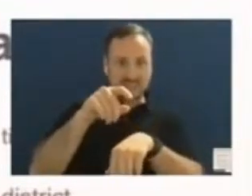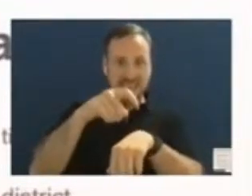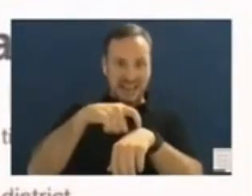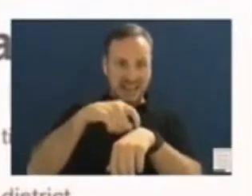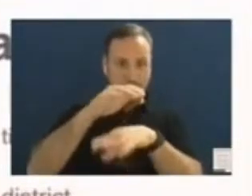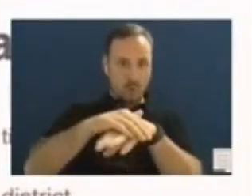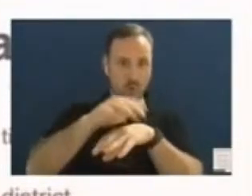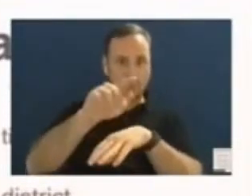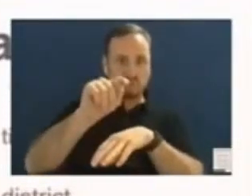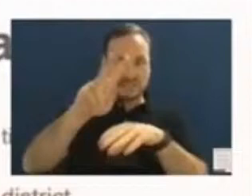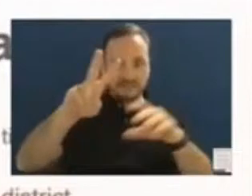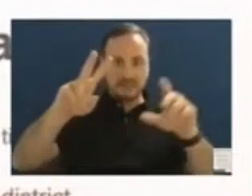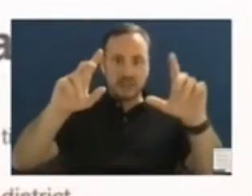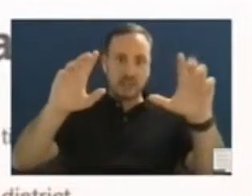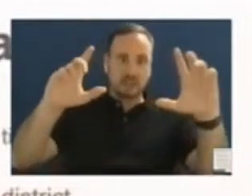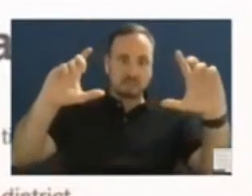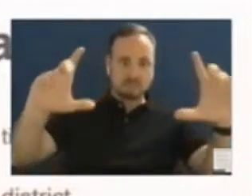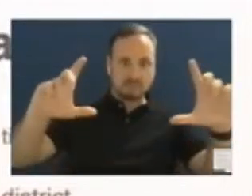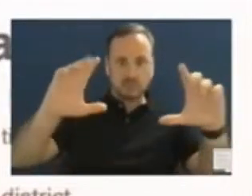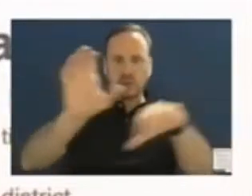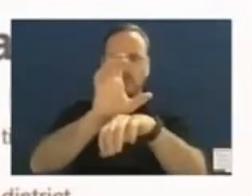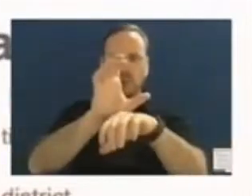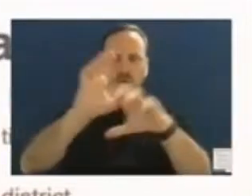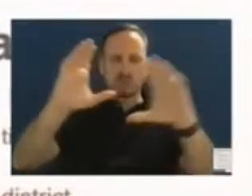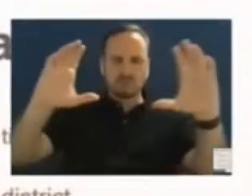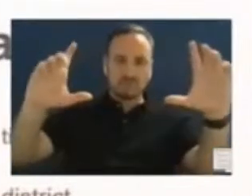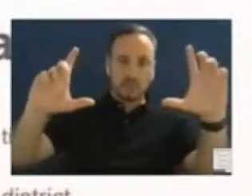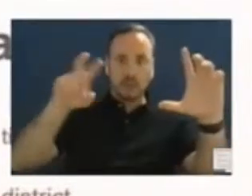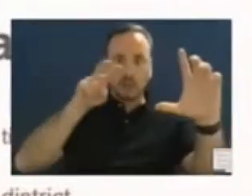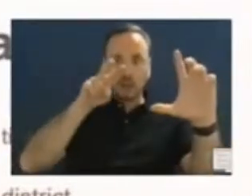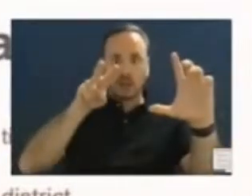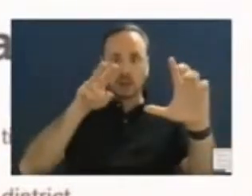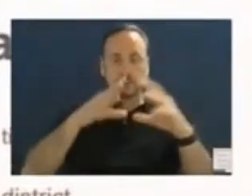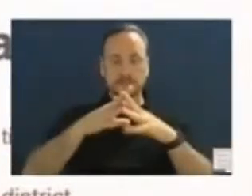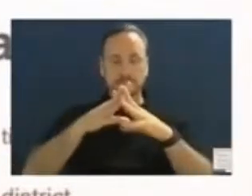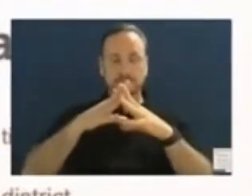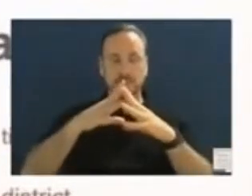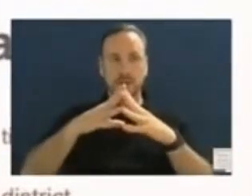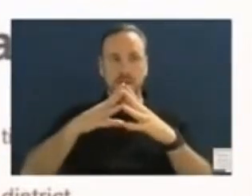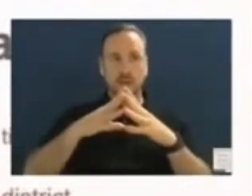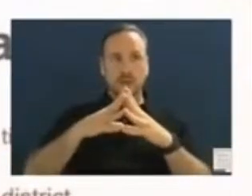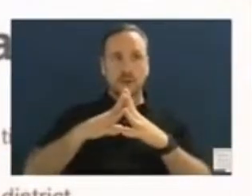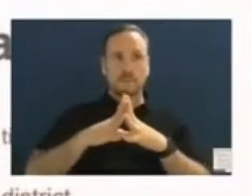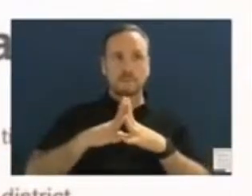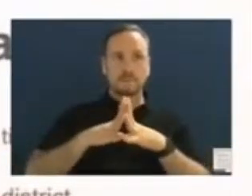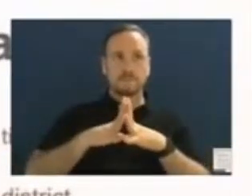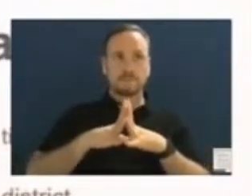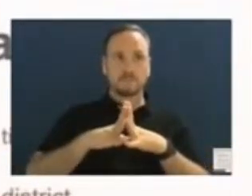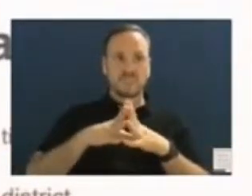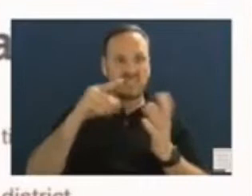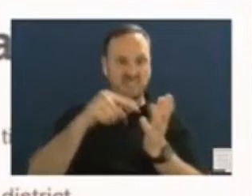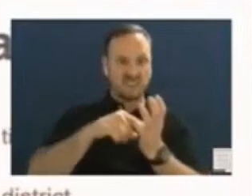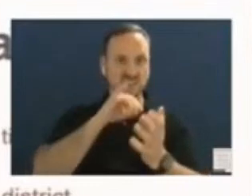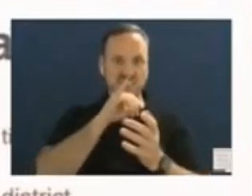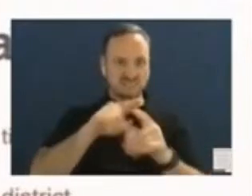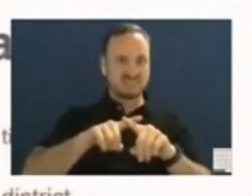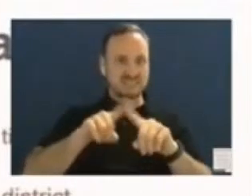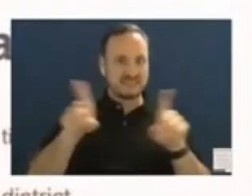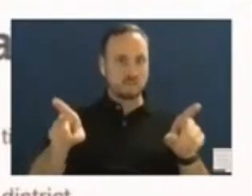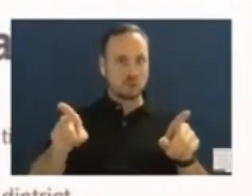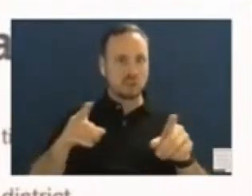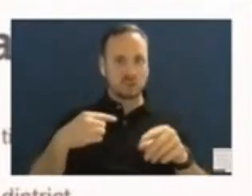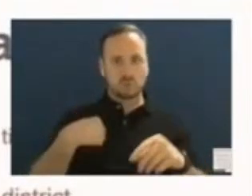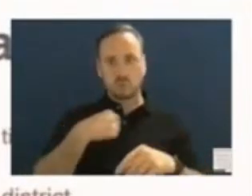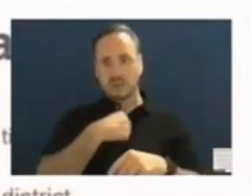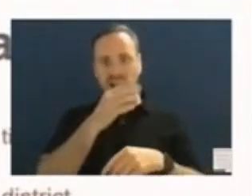comes with a reliance on technology. It is not what we have ever been accustomed to, but we also recognize that this